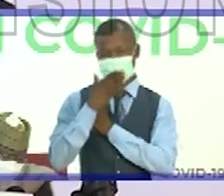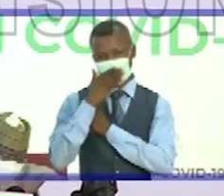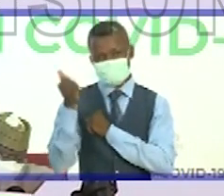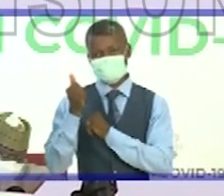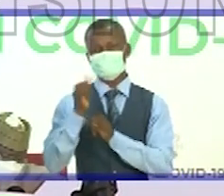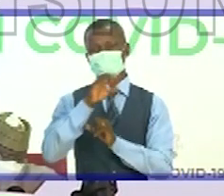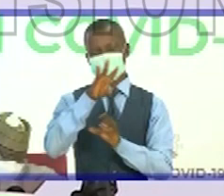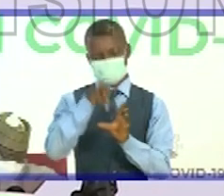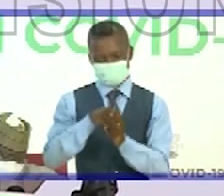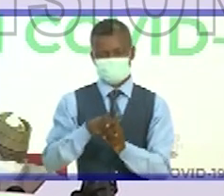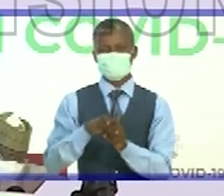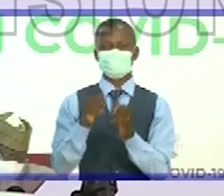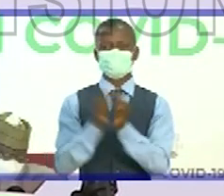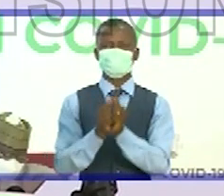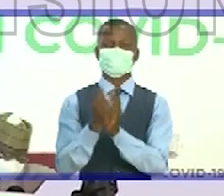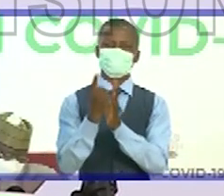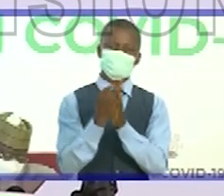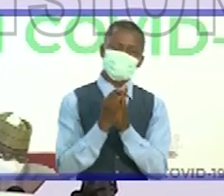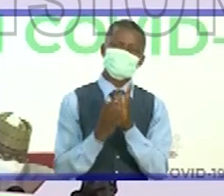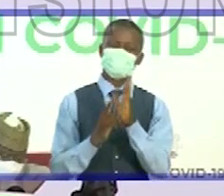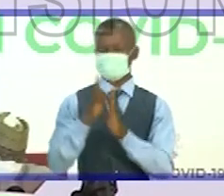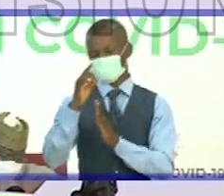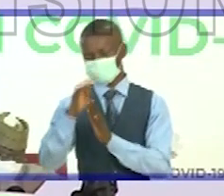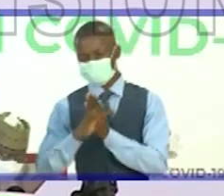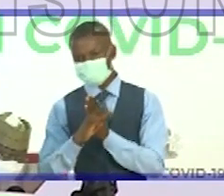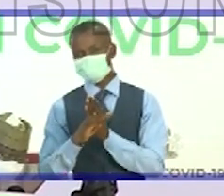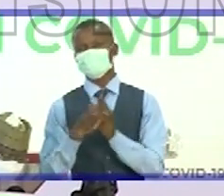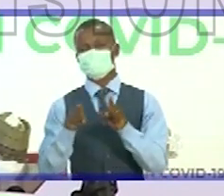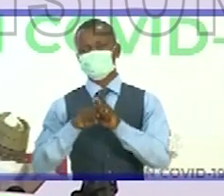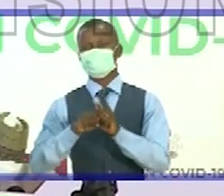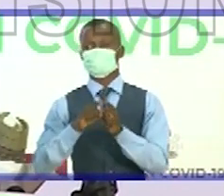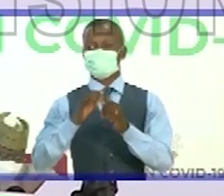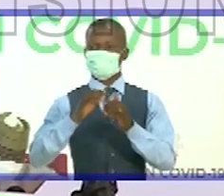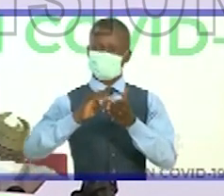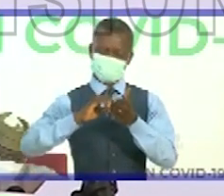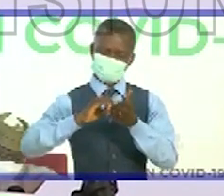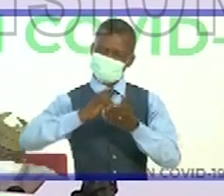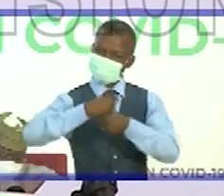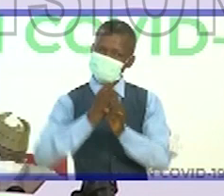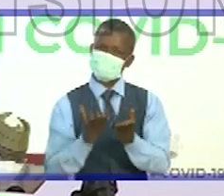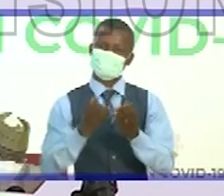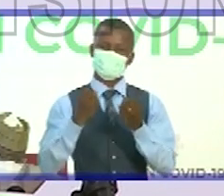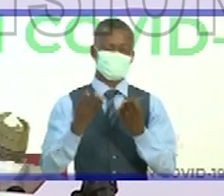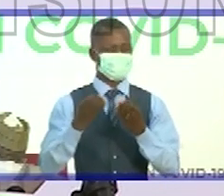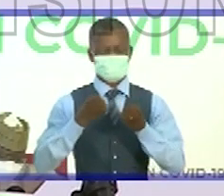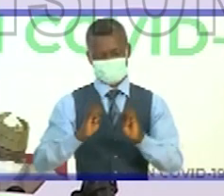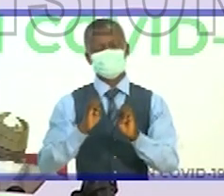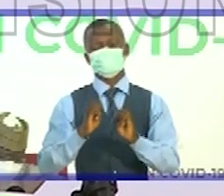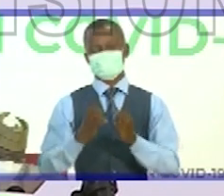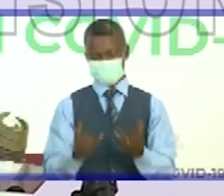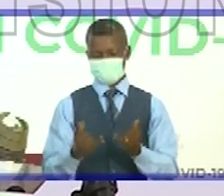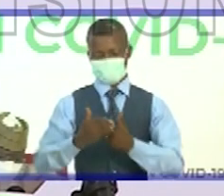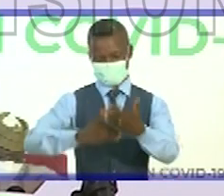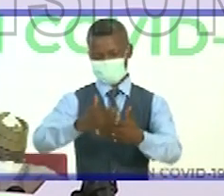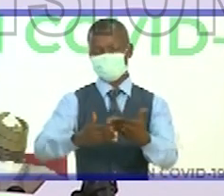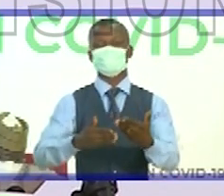more involved with the research and development and, of course, manufacturing. A lot of effort has already been made in this regard, but this